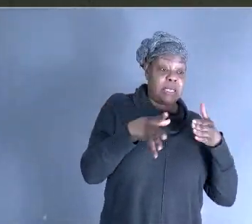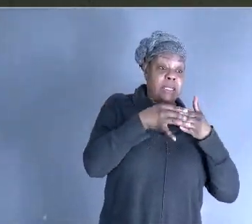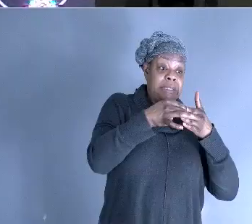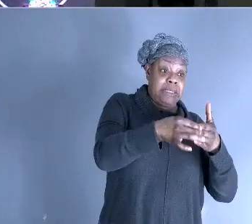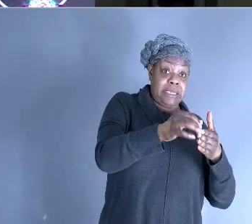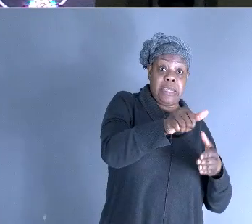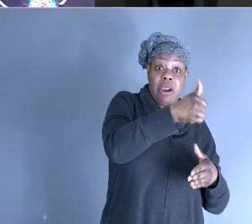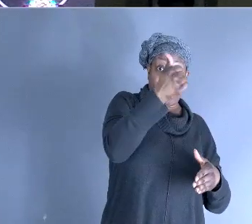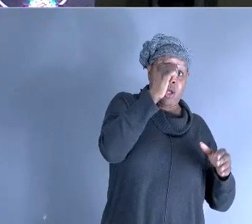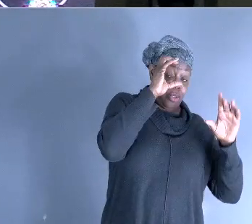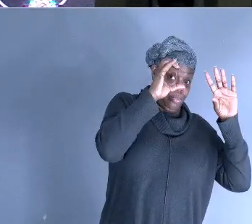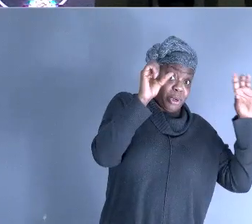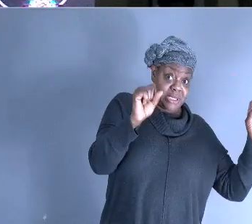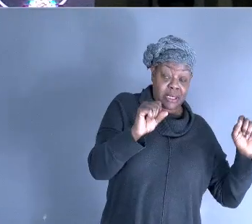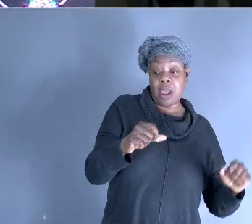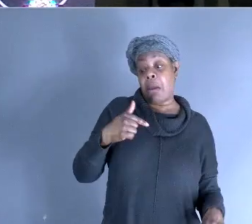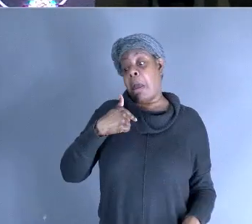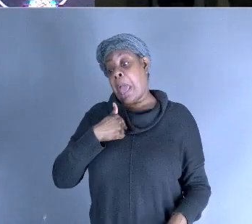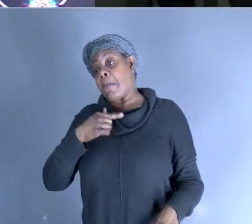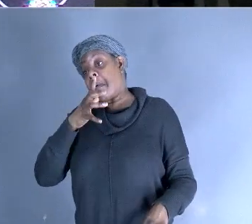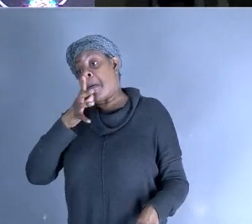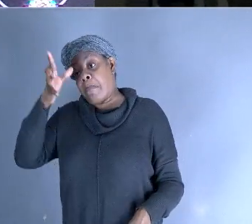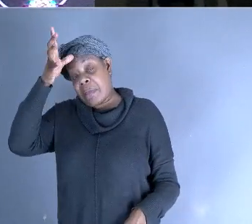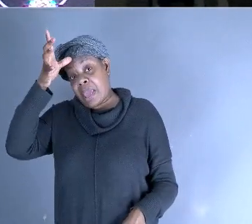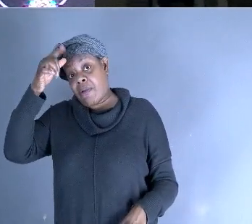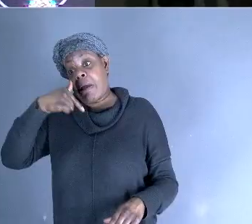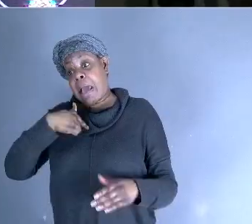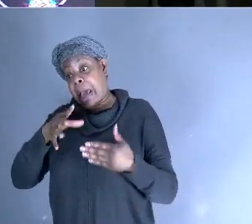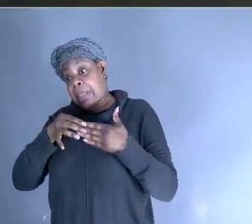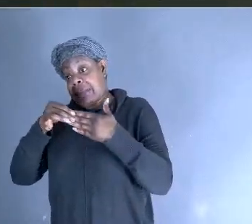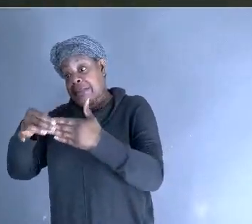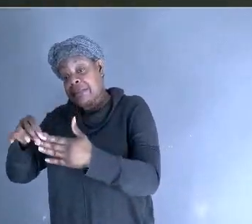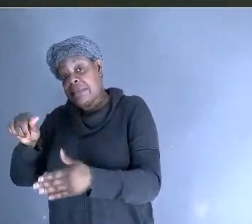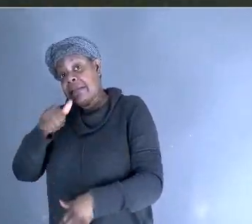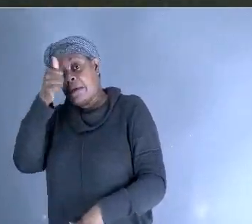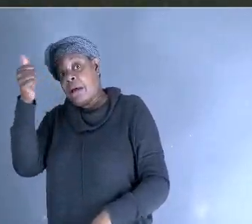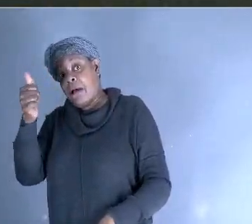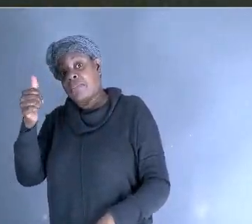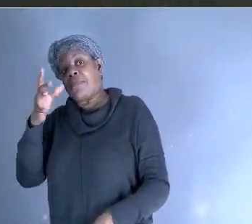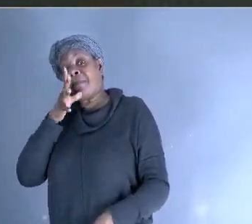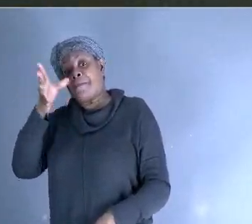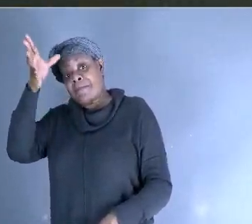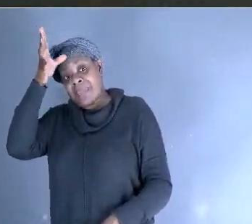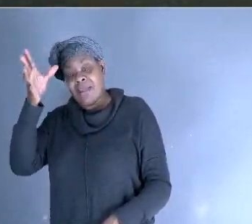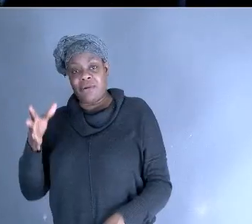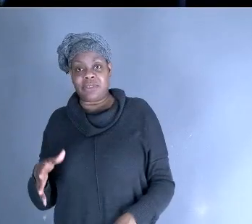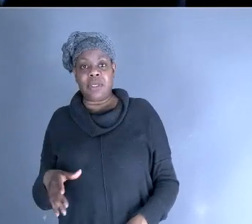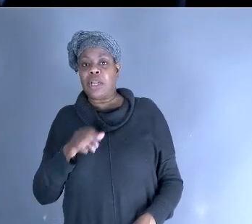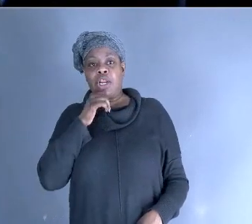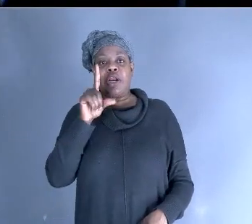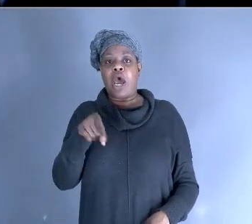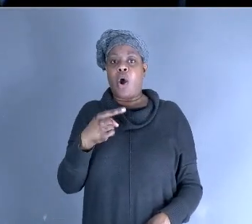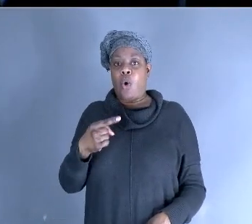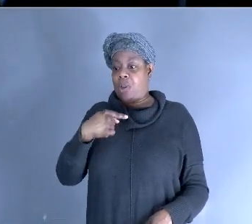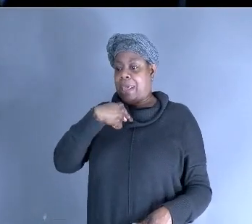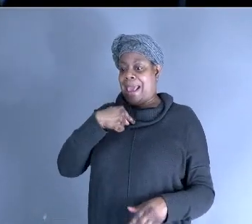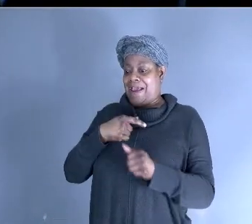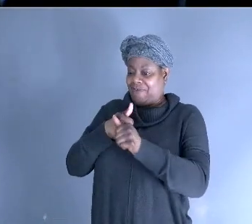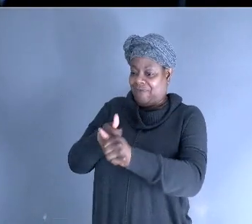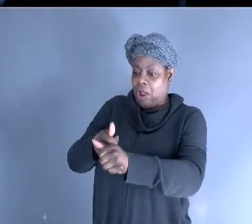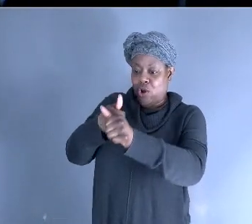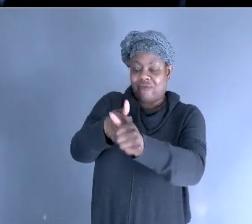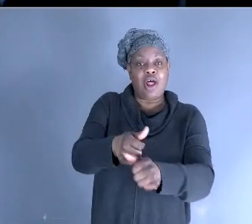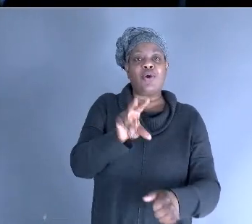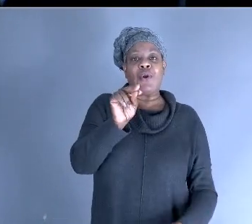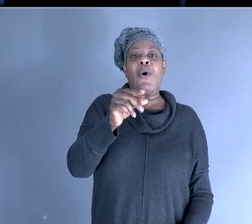other parents and you are not just a follower but you're a visionary if there are any visionaries in this room